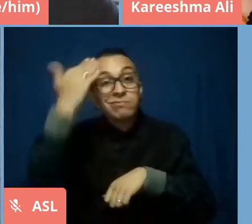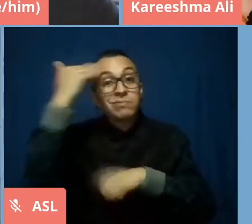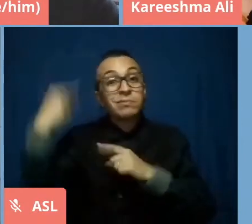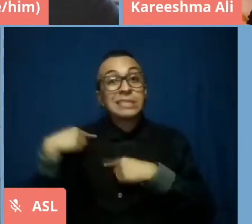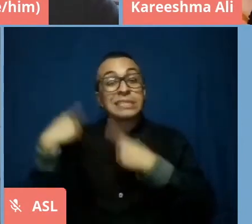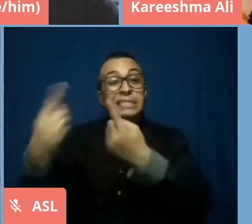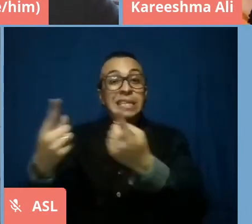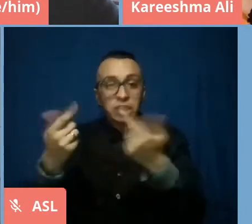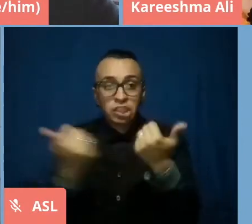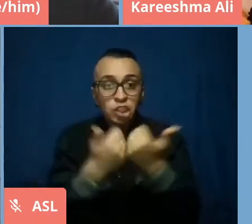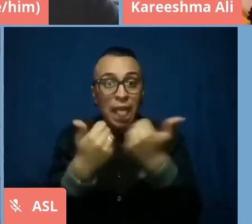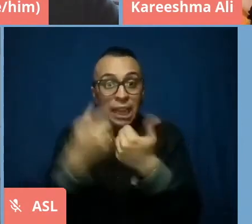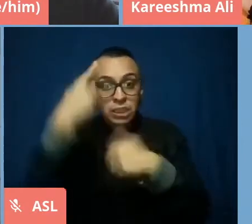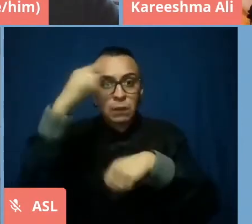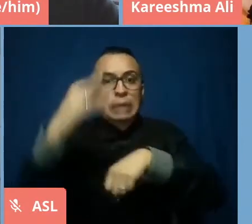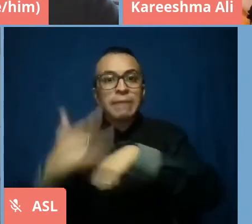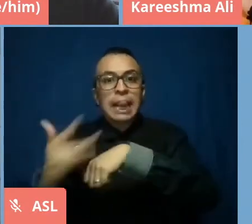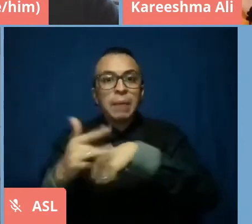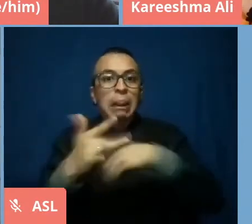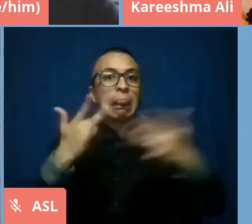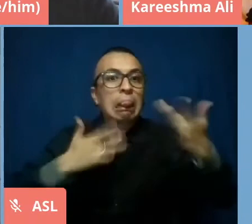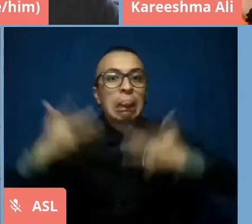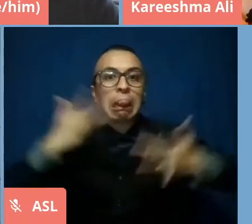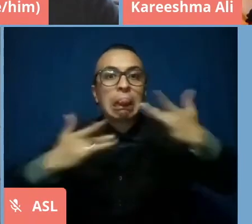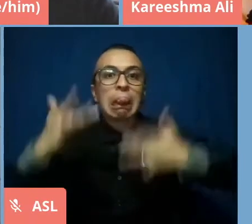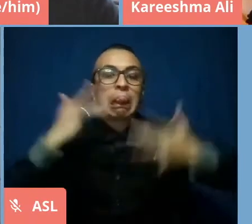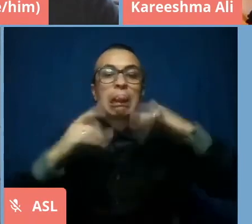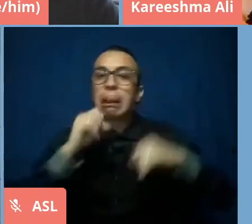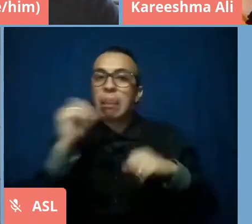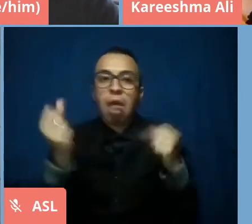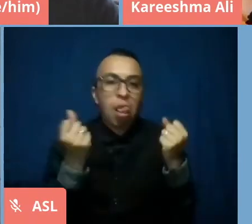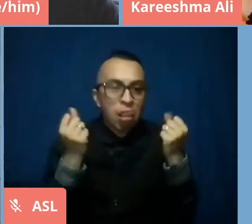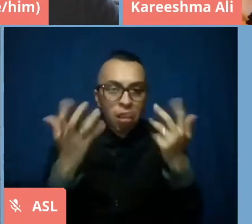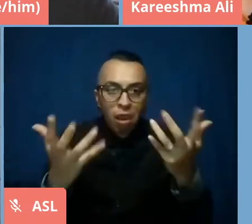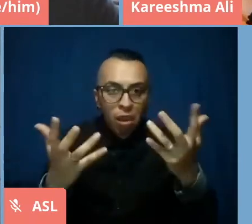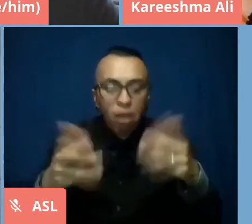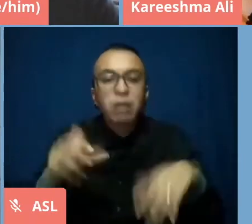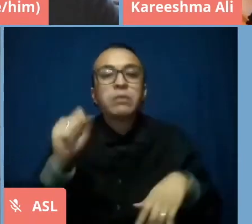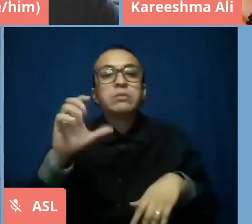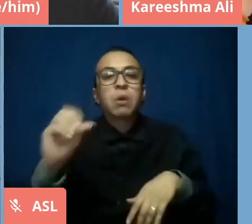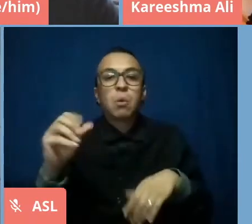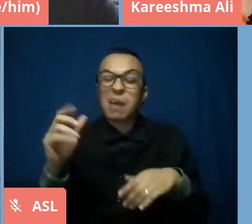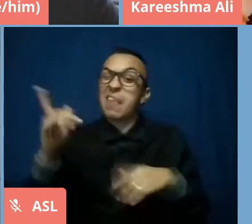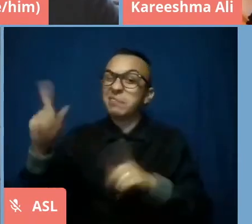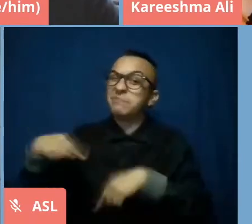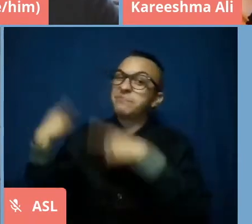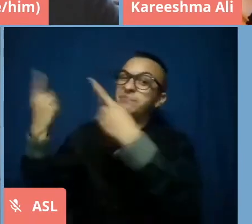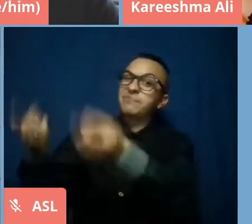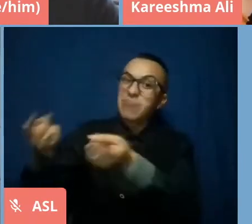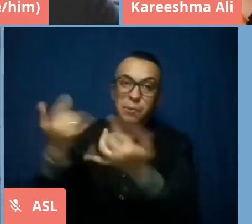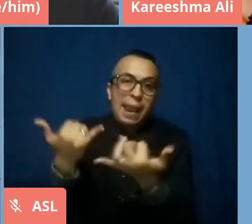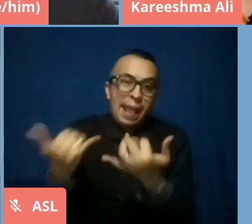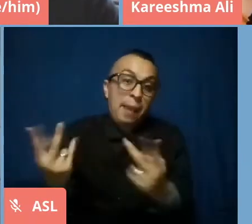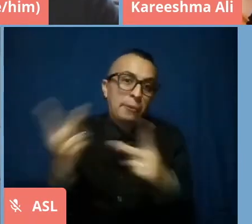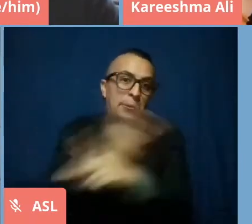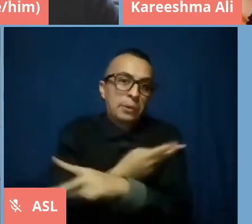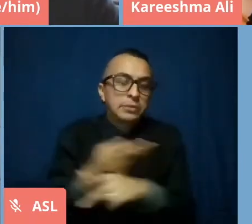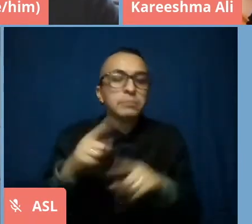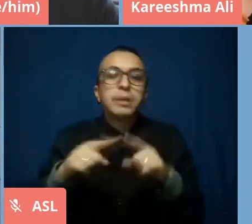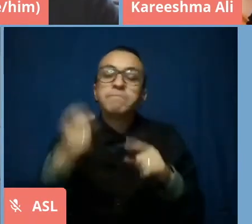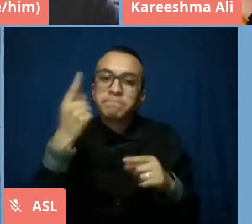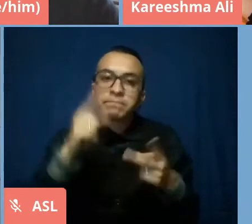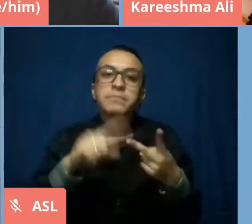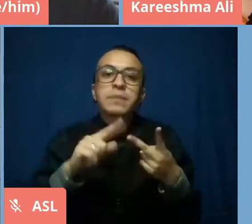this availability of caregivers. And this, of course, is a longer-term trend, but also right now. And then interruptions in services, senior